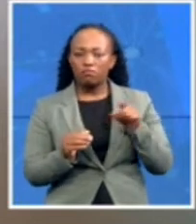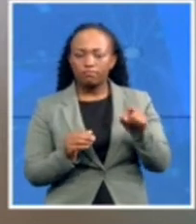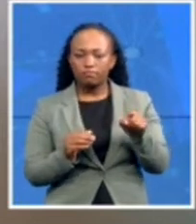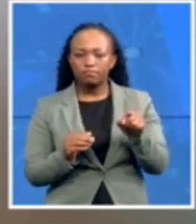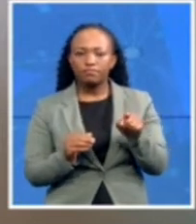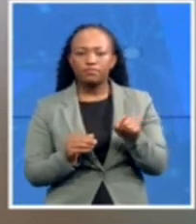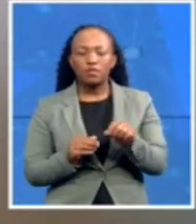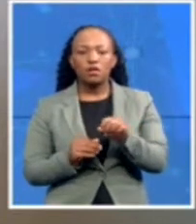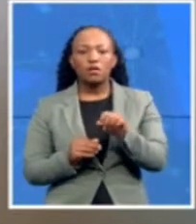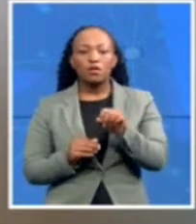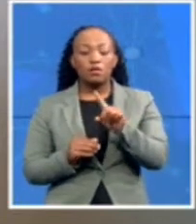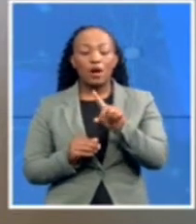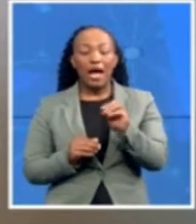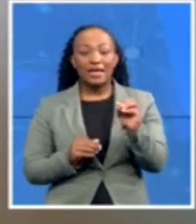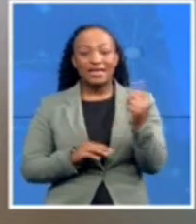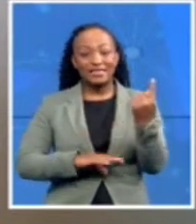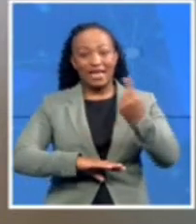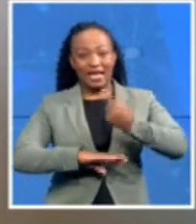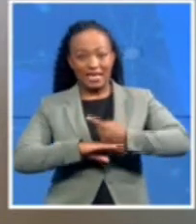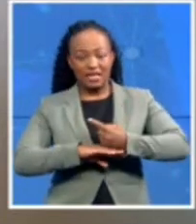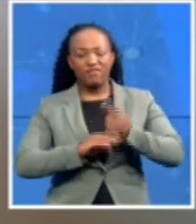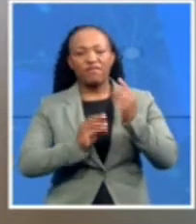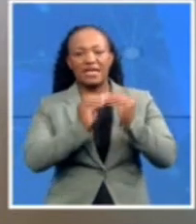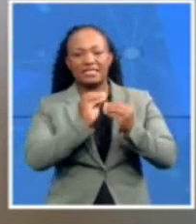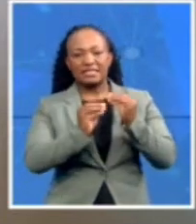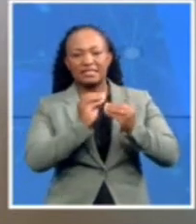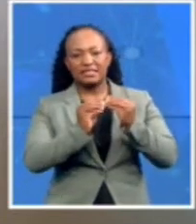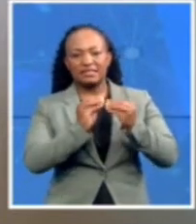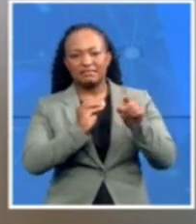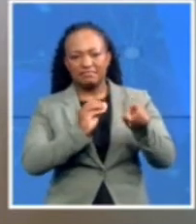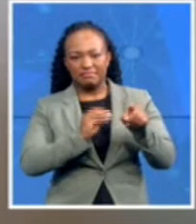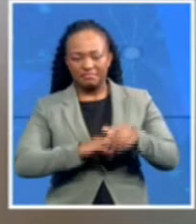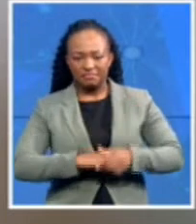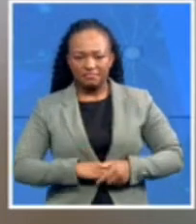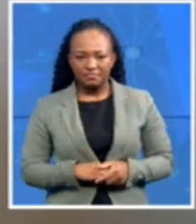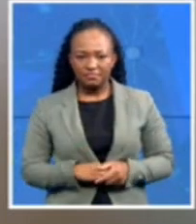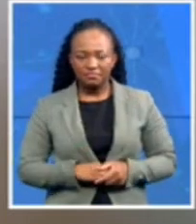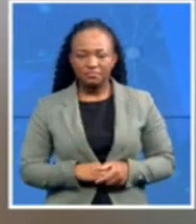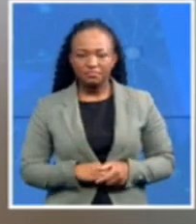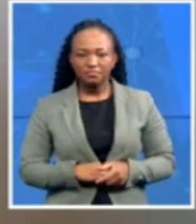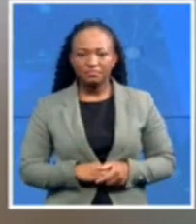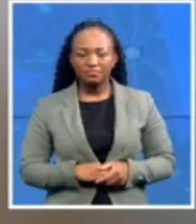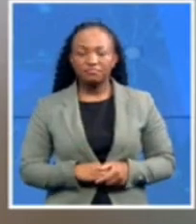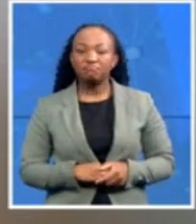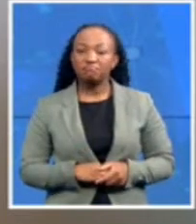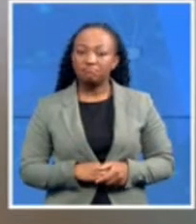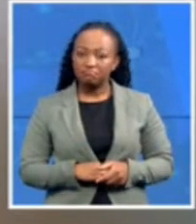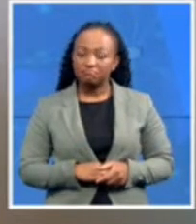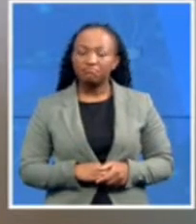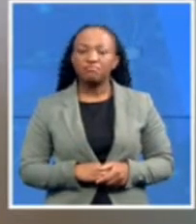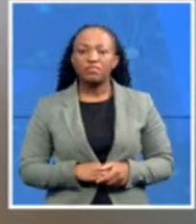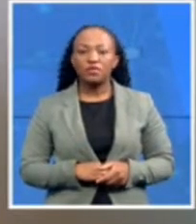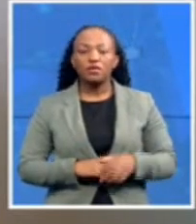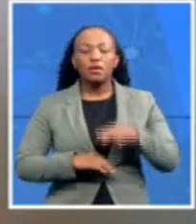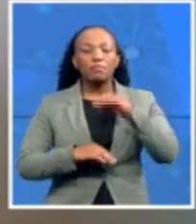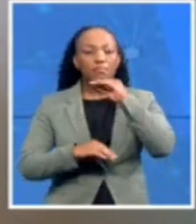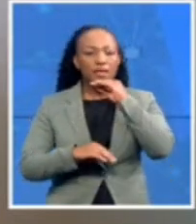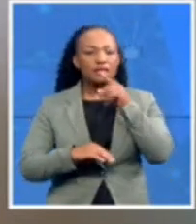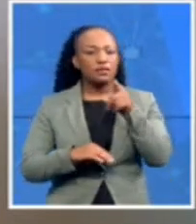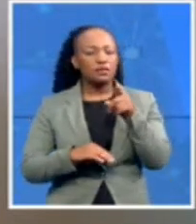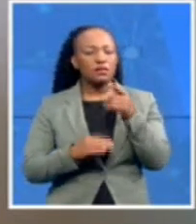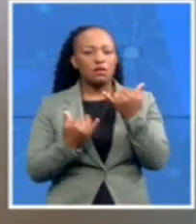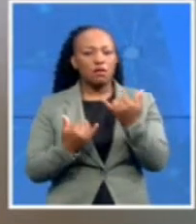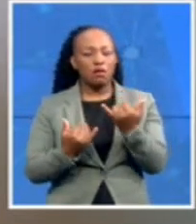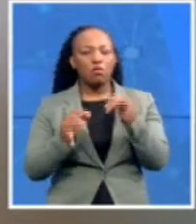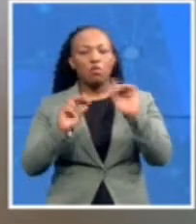schedule. And that will reduce the potential output from Drakensberg by